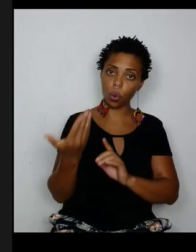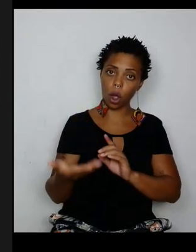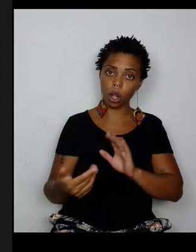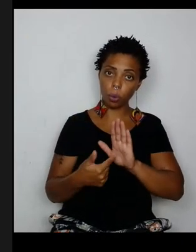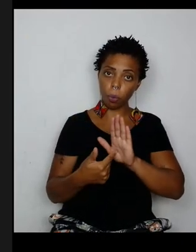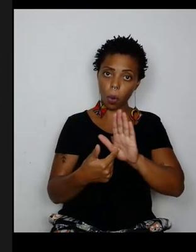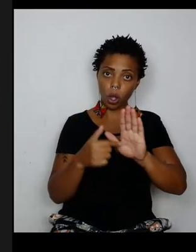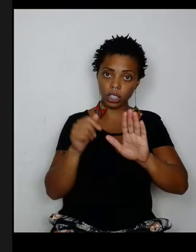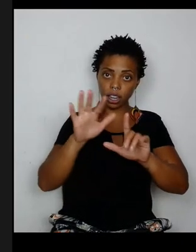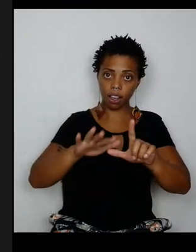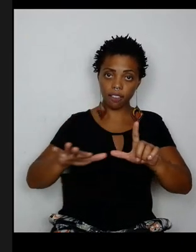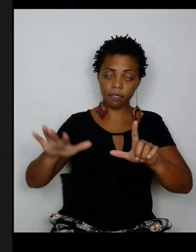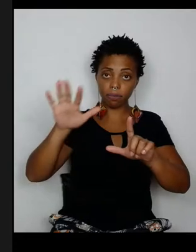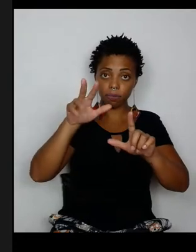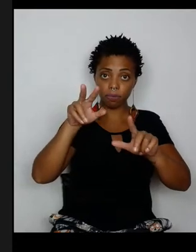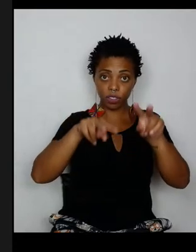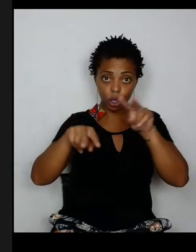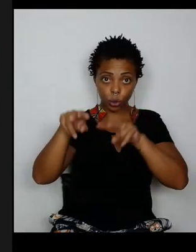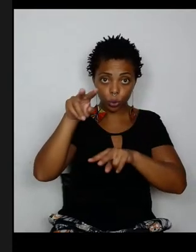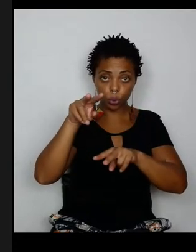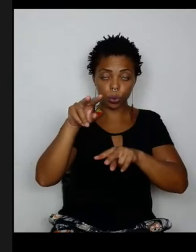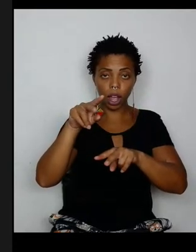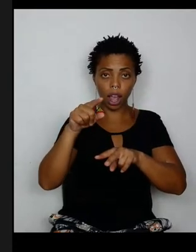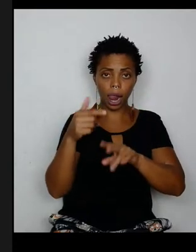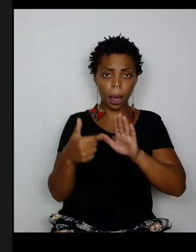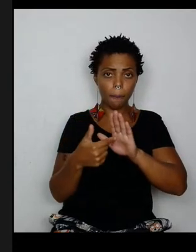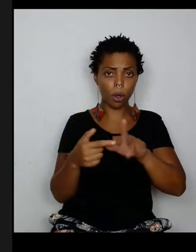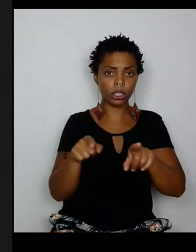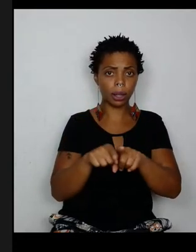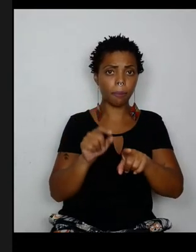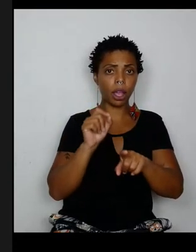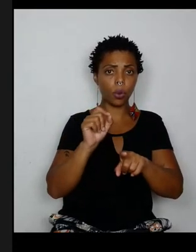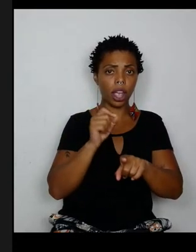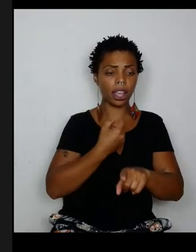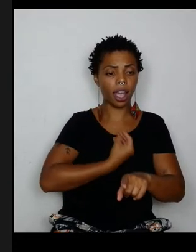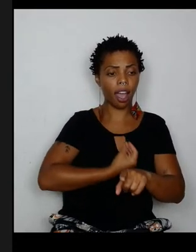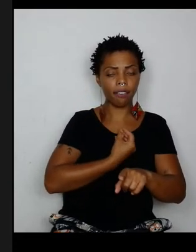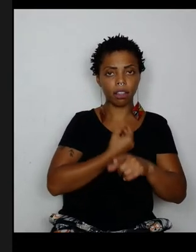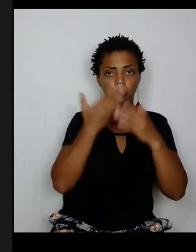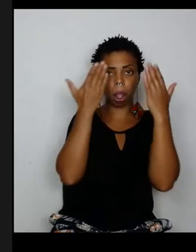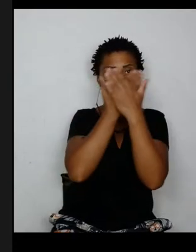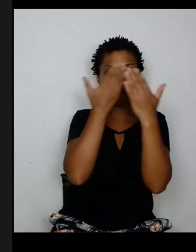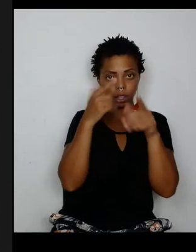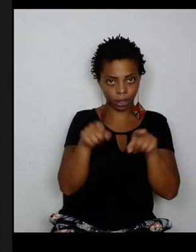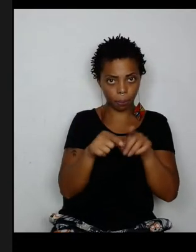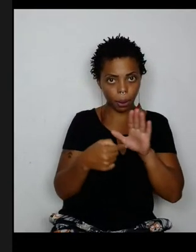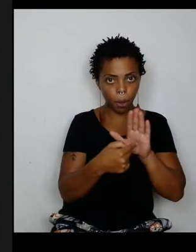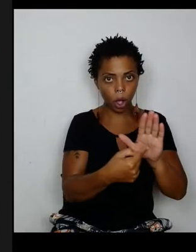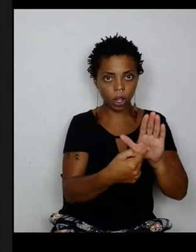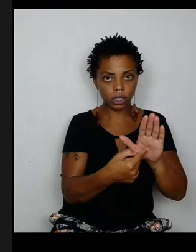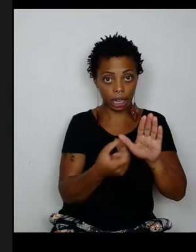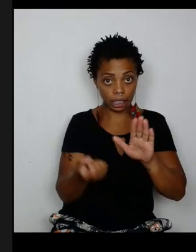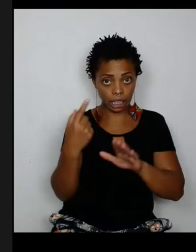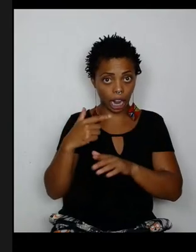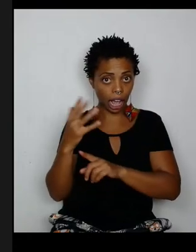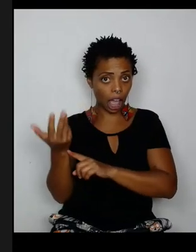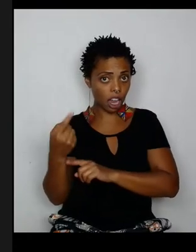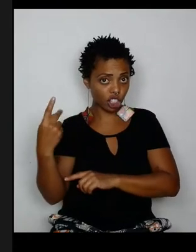the life uh is his art is his art of masculinity